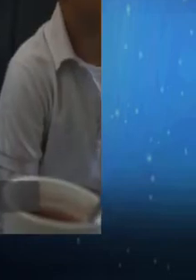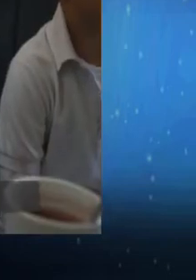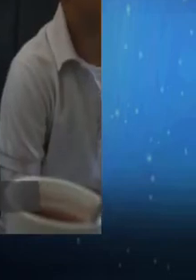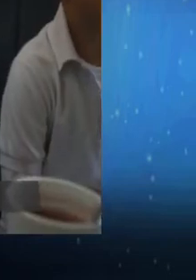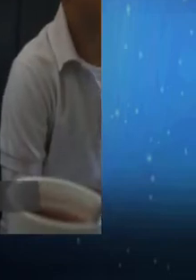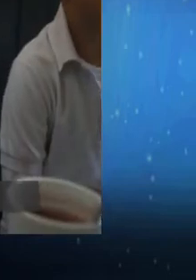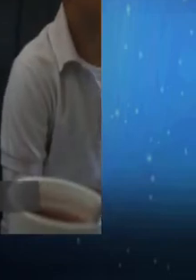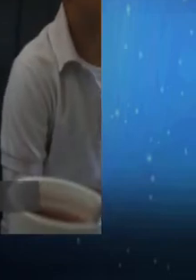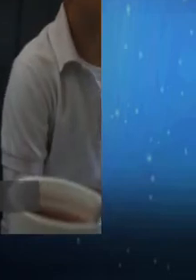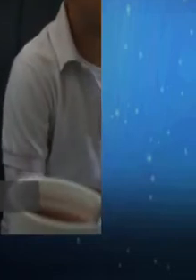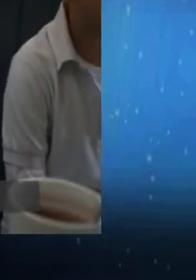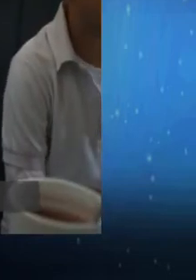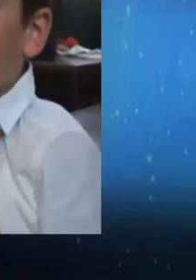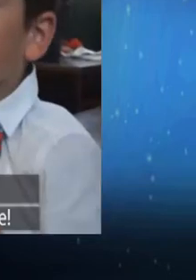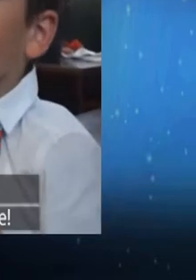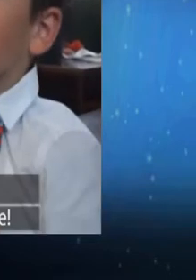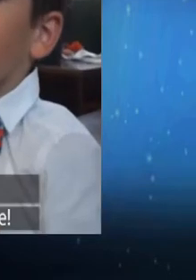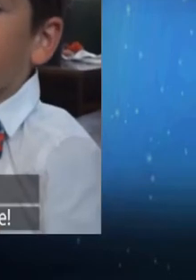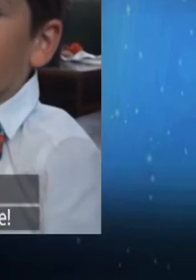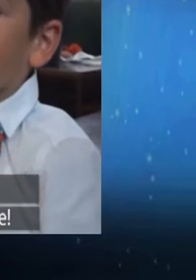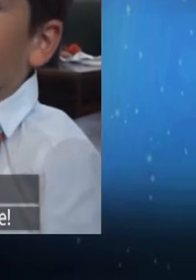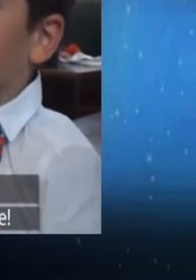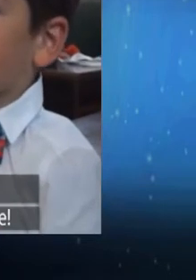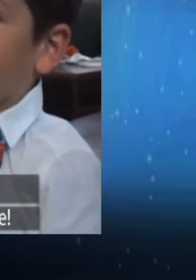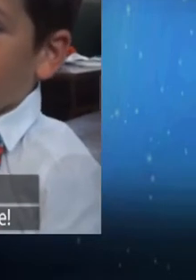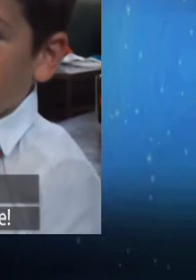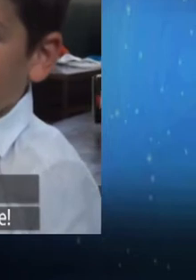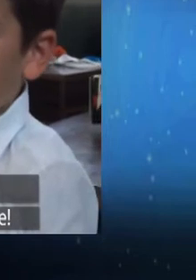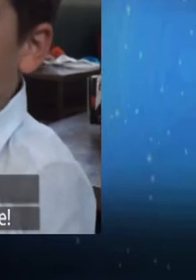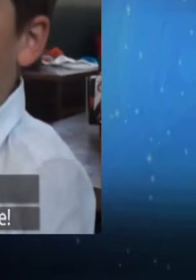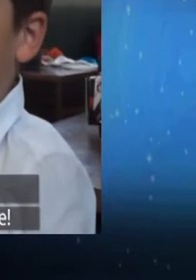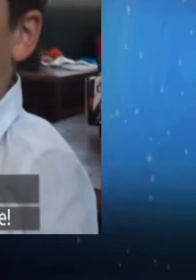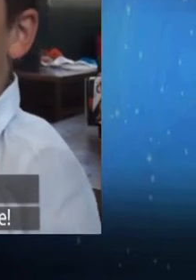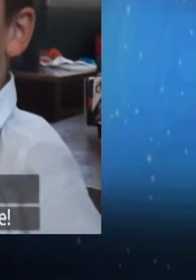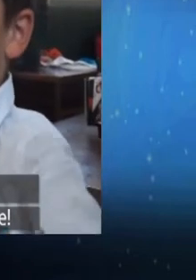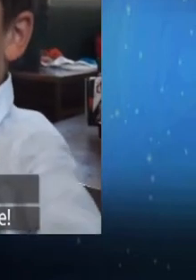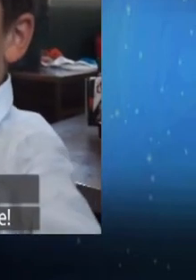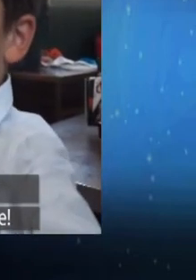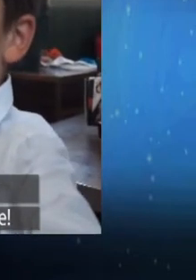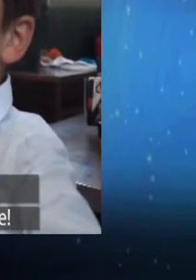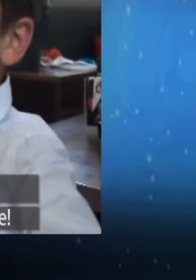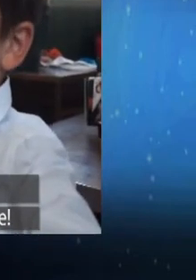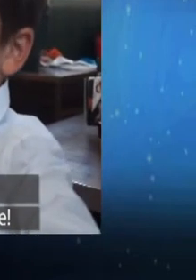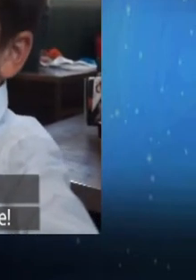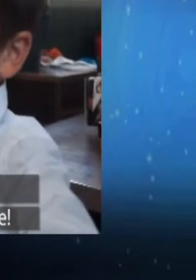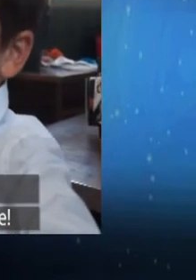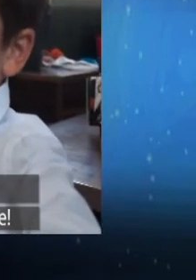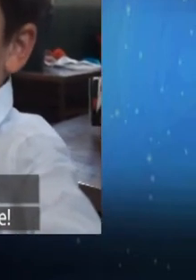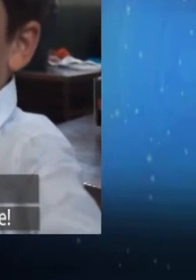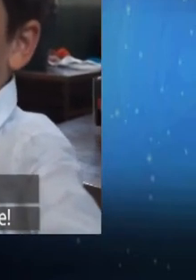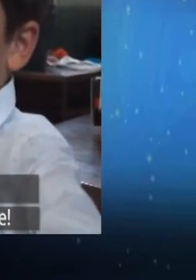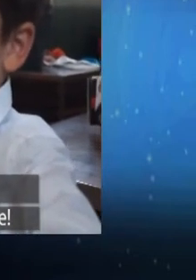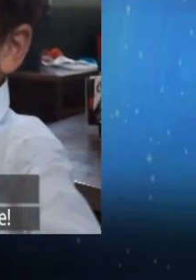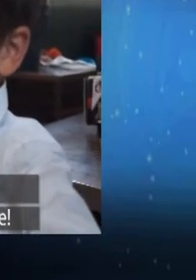Oh, really? And why is that? I developed the first prototype of the self-propelled torpedo.